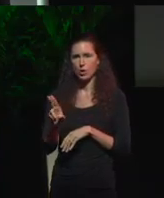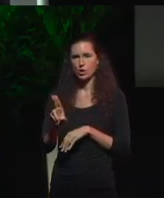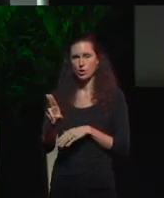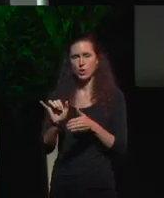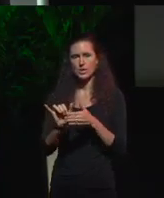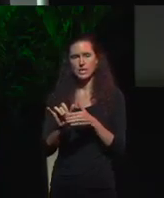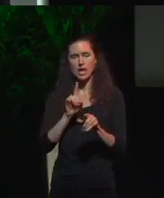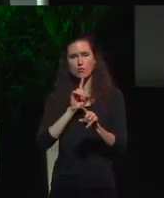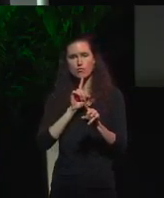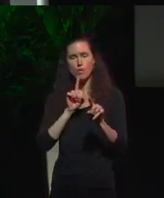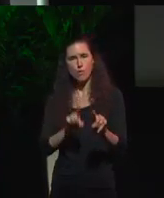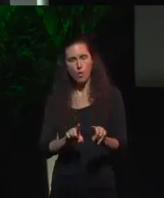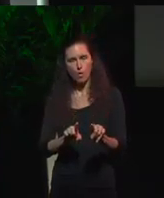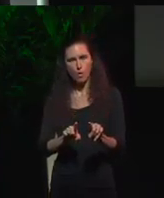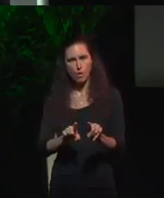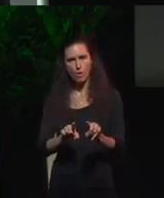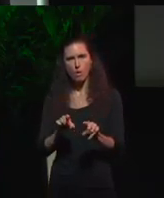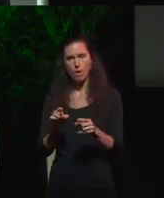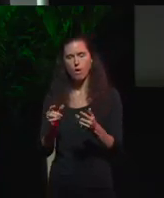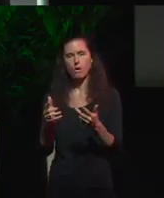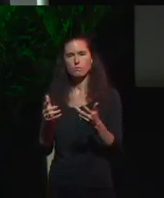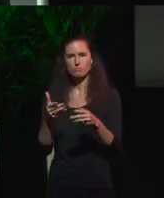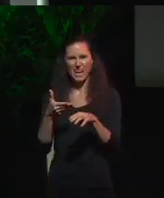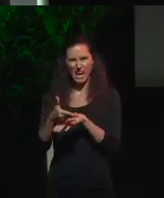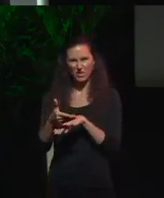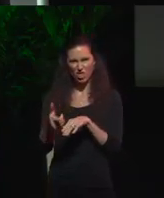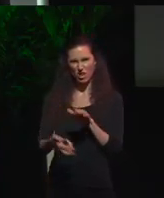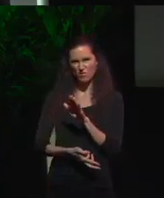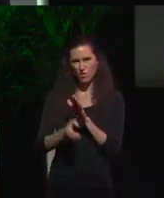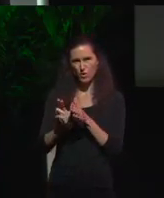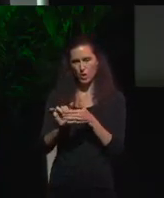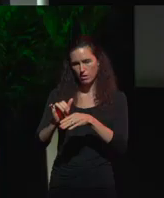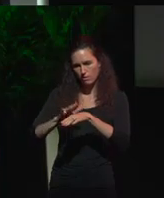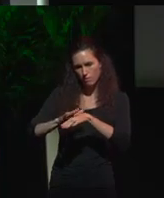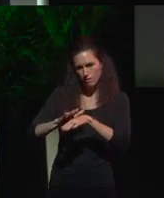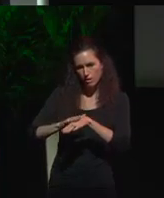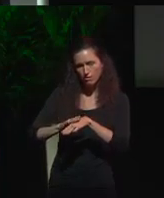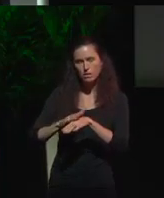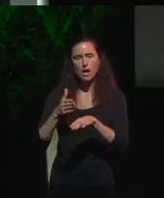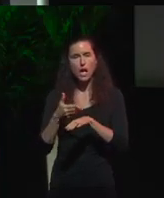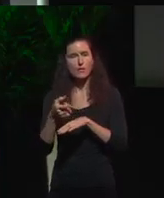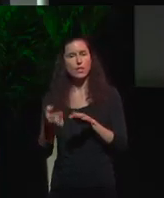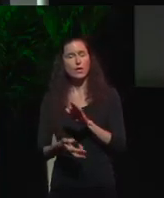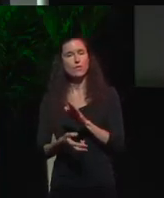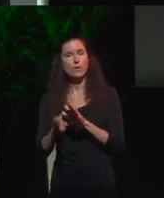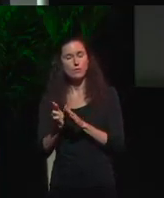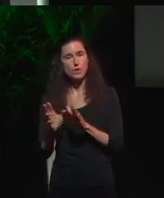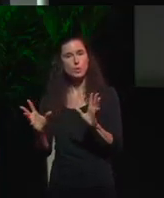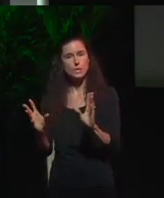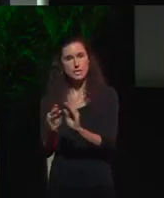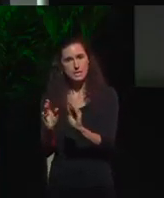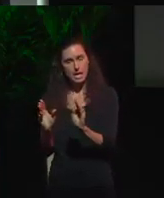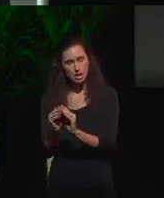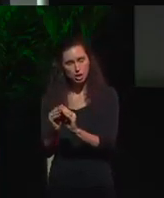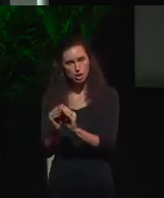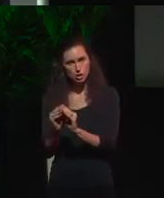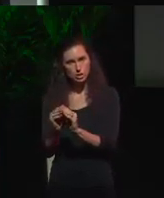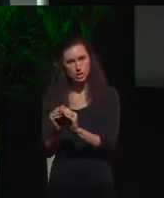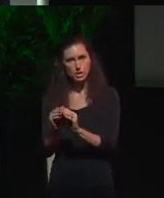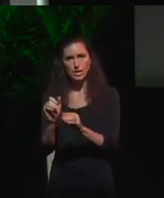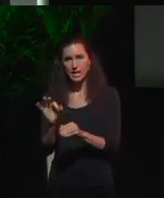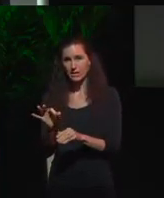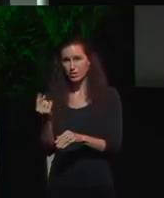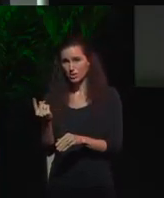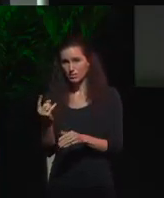that report. After they review the artificial intelligence flags, after they review the session in accelerated format, if